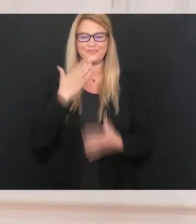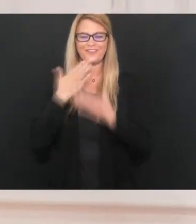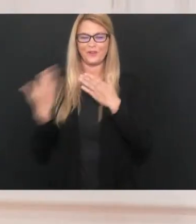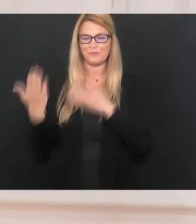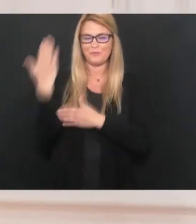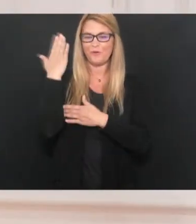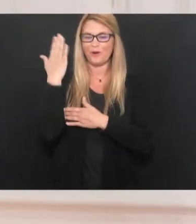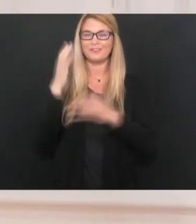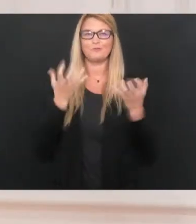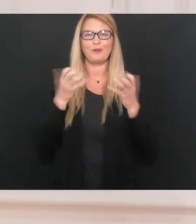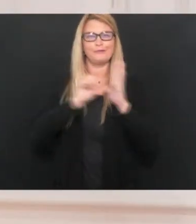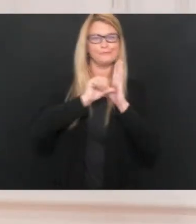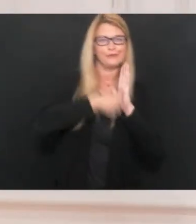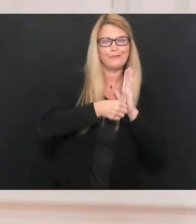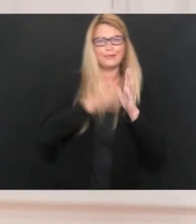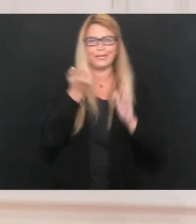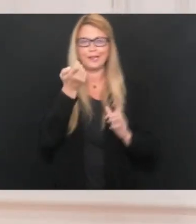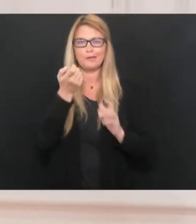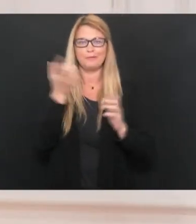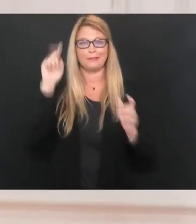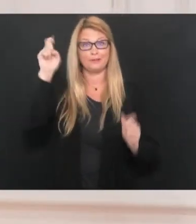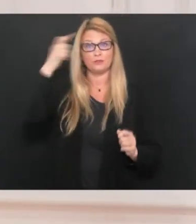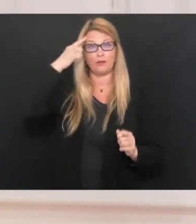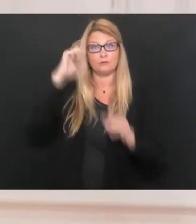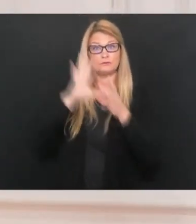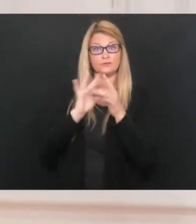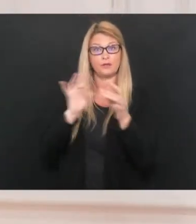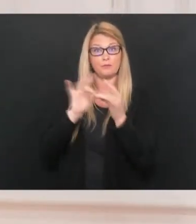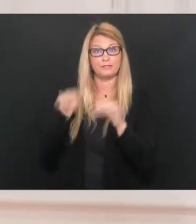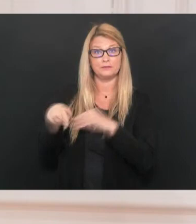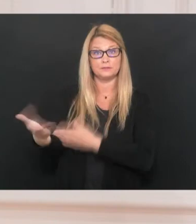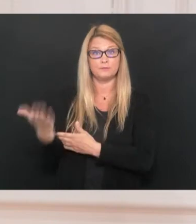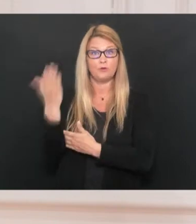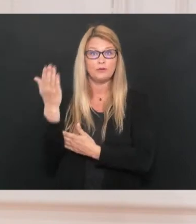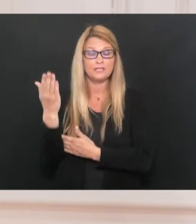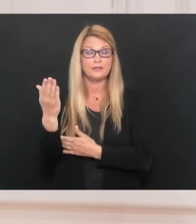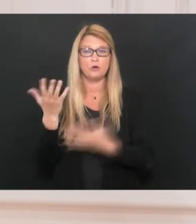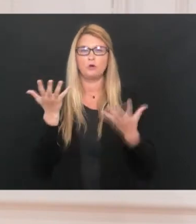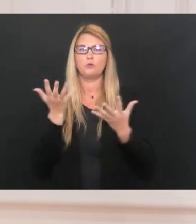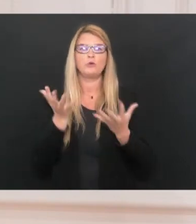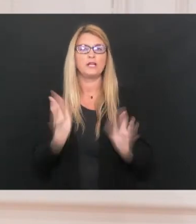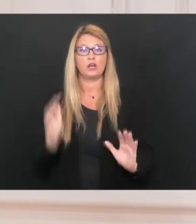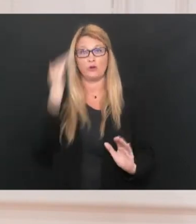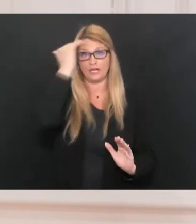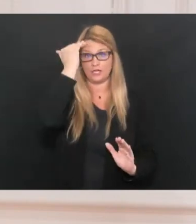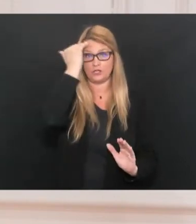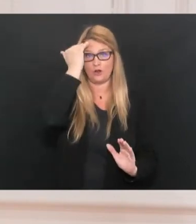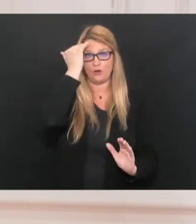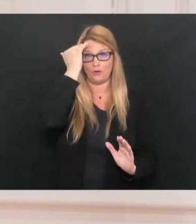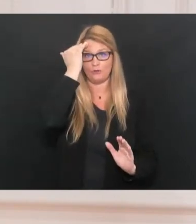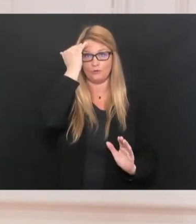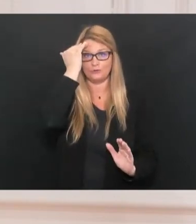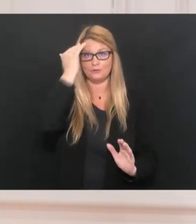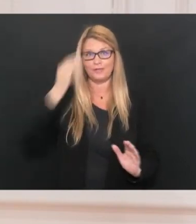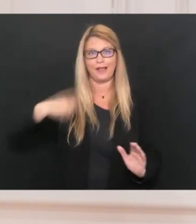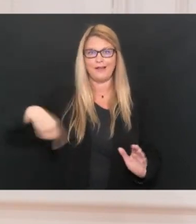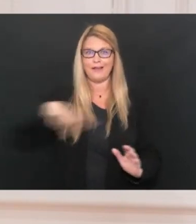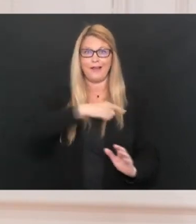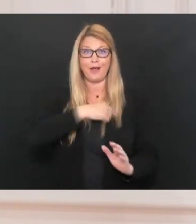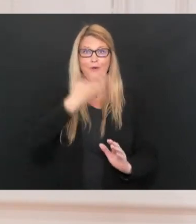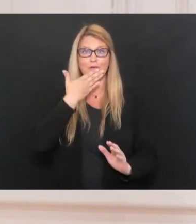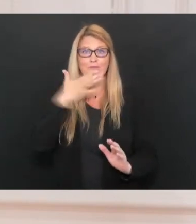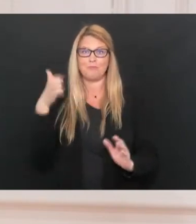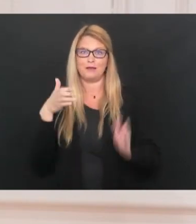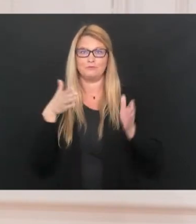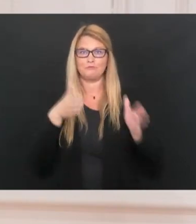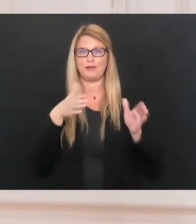to reinforce some of what the governor has said, we know that the best way for us in West Virginia